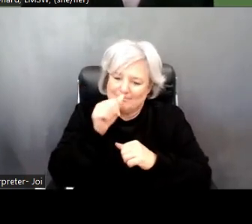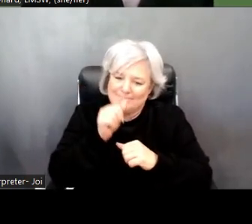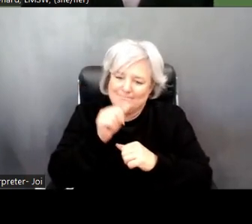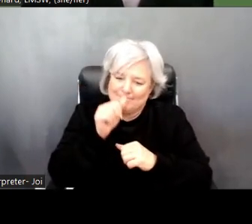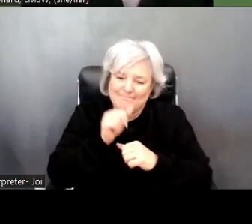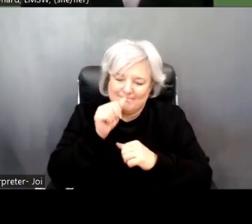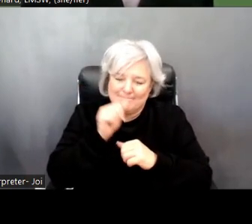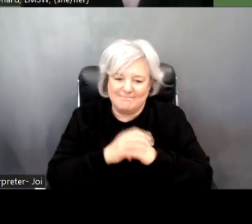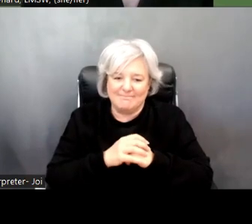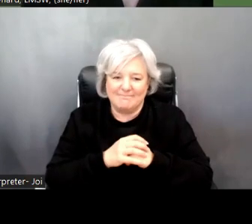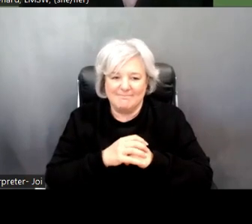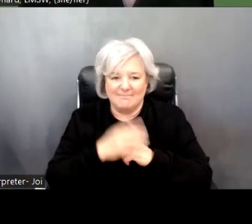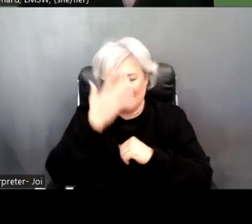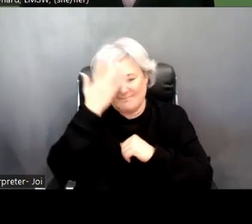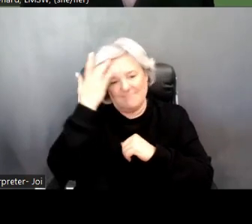patient.